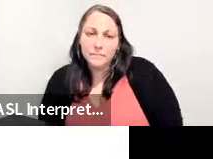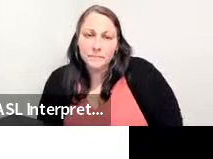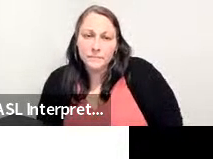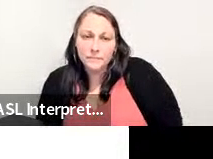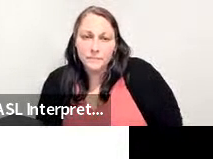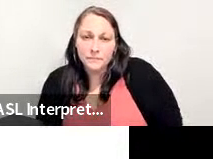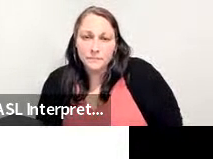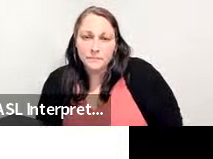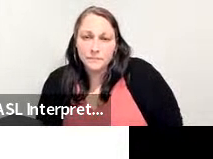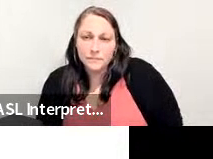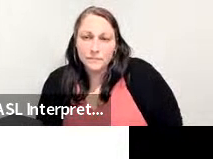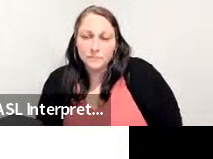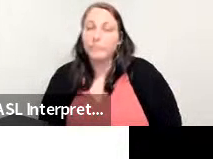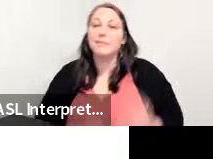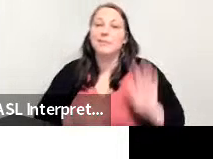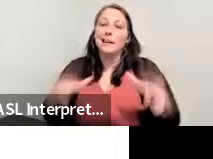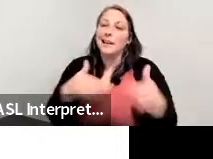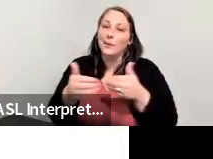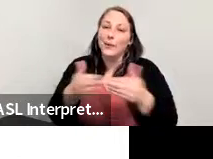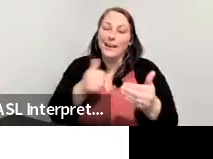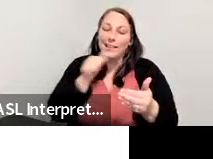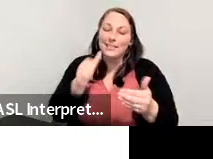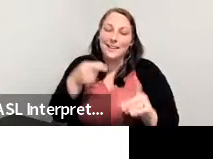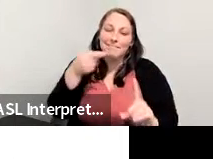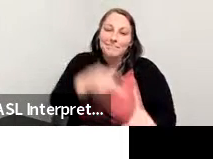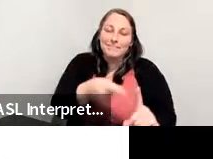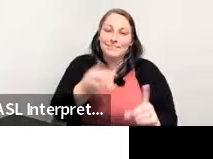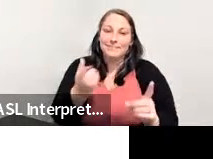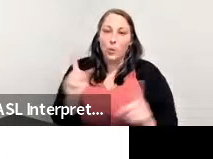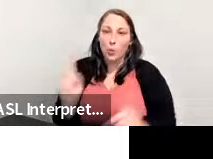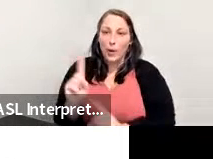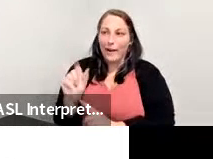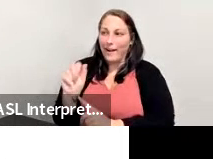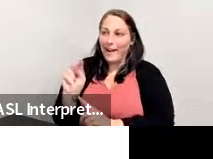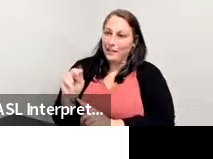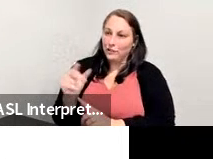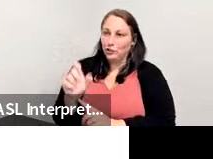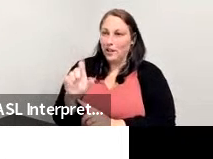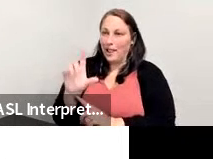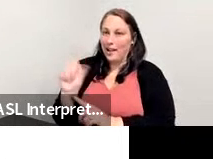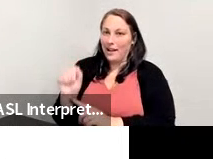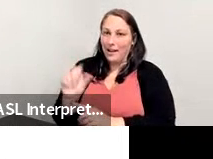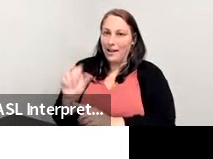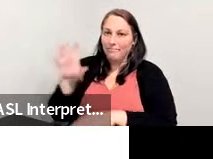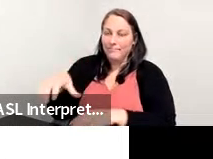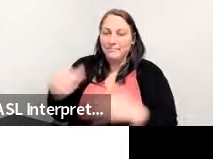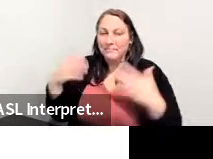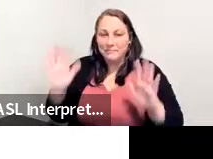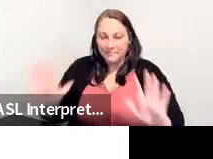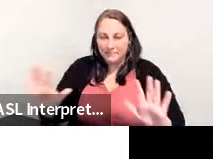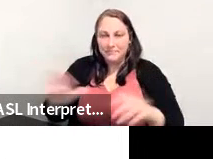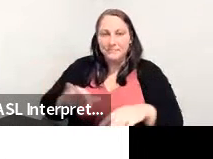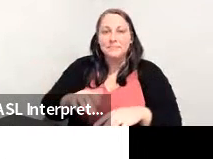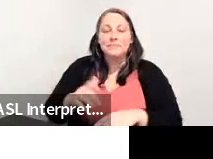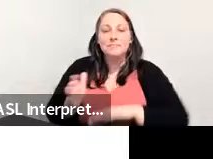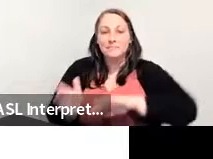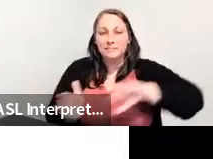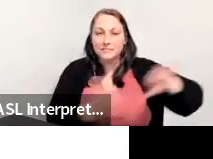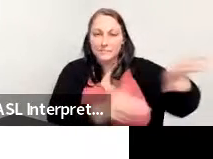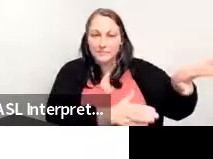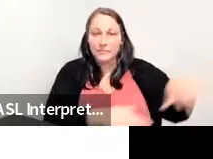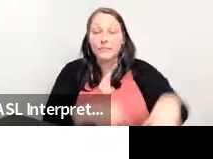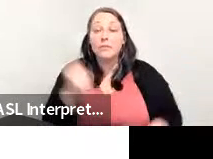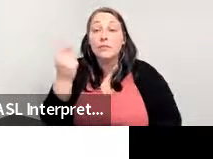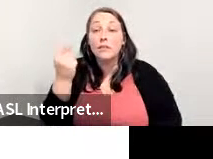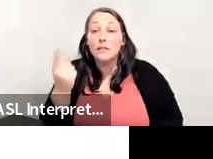Anyway, let's not get bogged down on where Right. Angelica is Yeah. located. Edens, you can ask Edens, they own all of this and they're